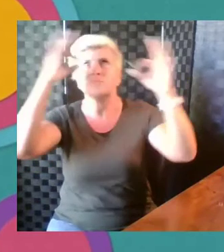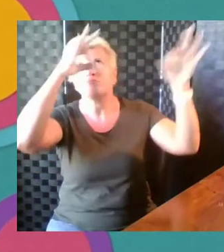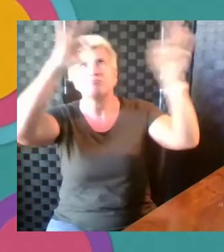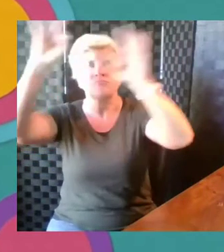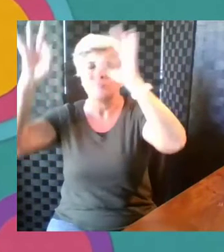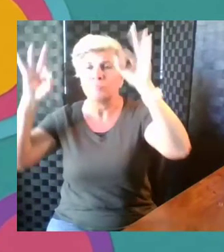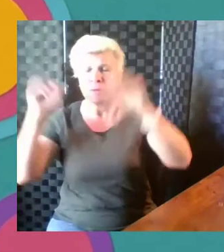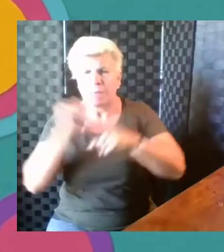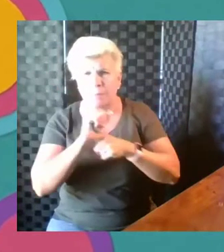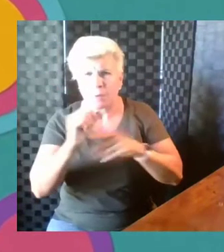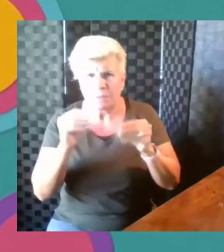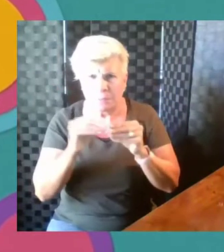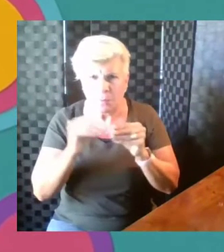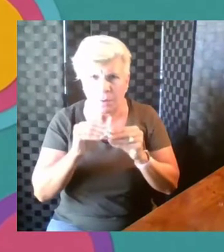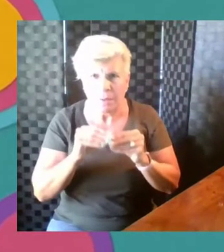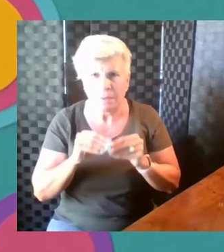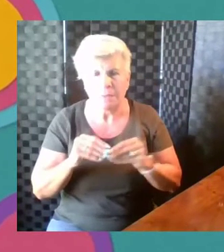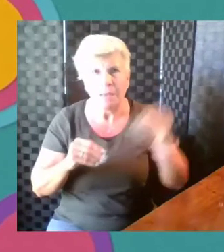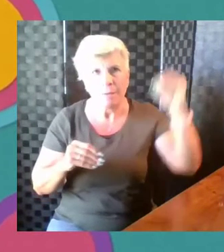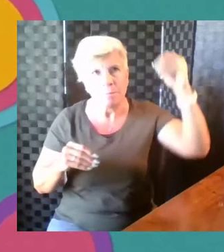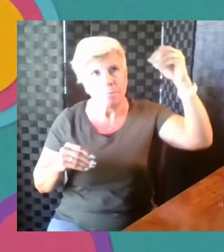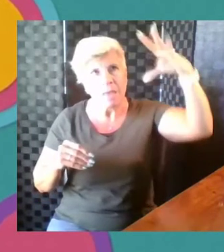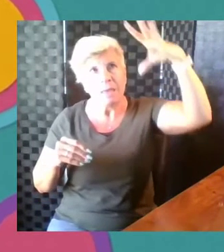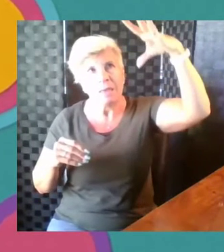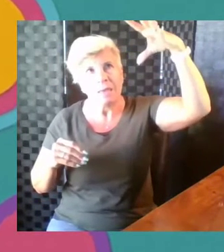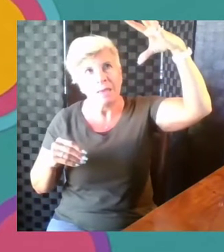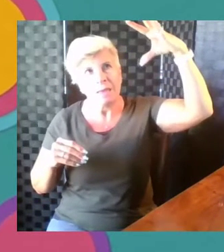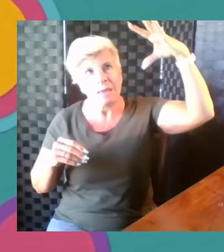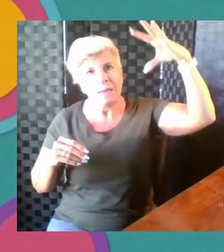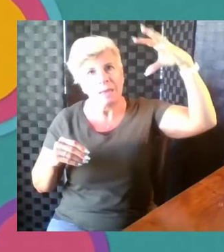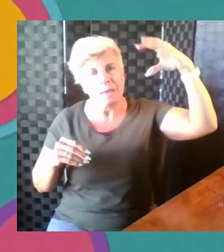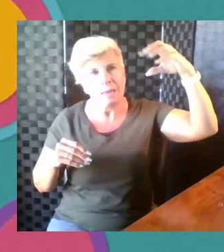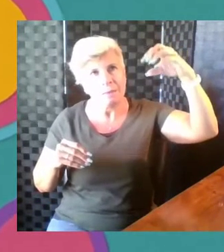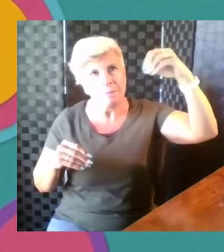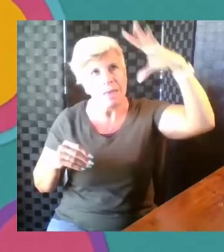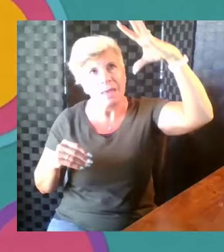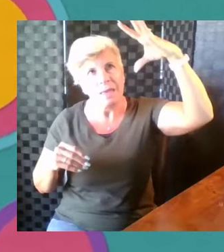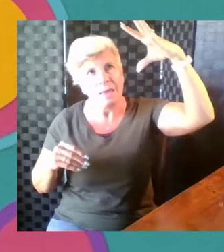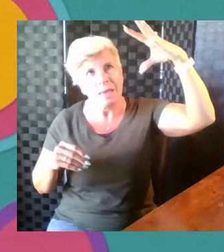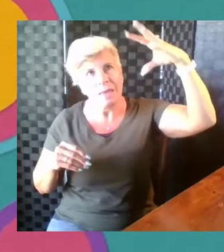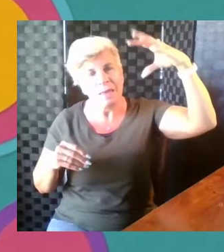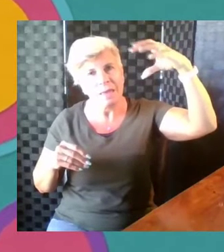more. Now this bell is ringing. Can you hear that?